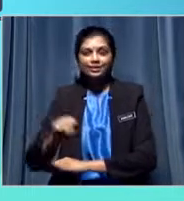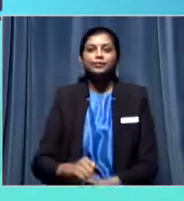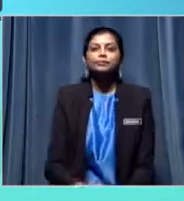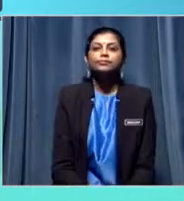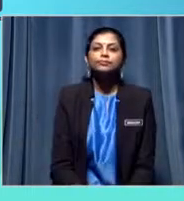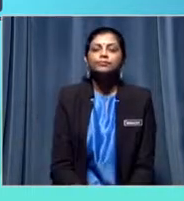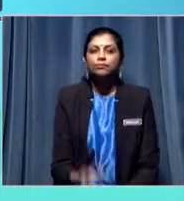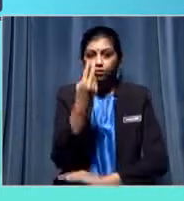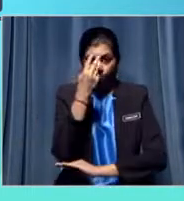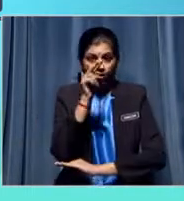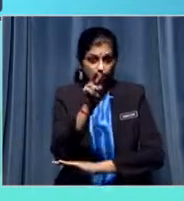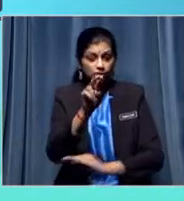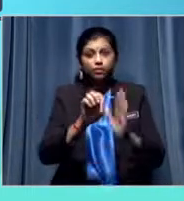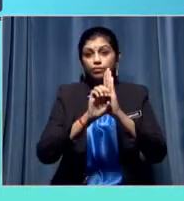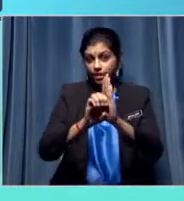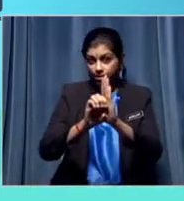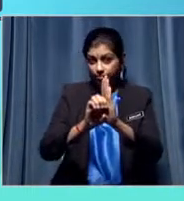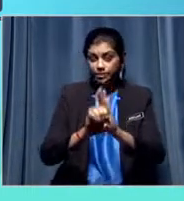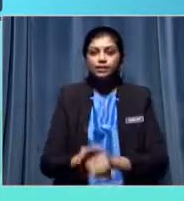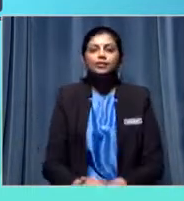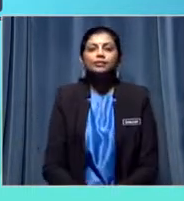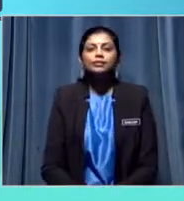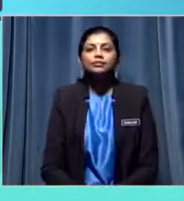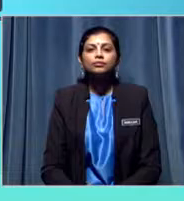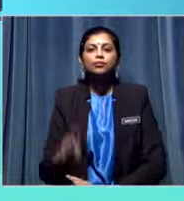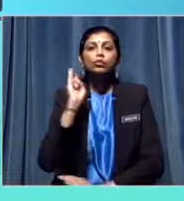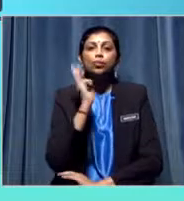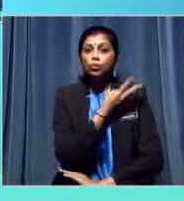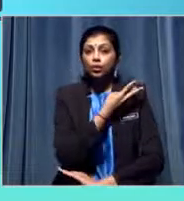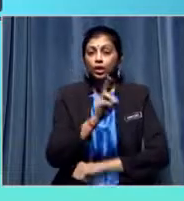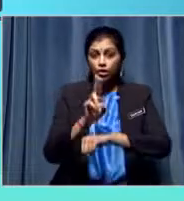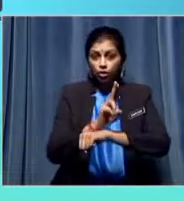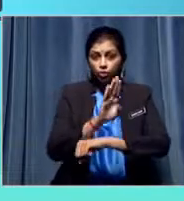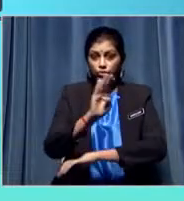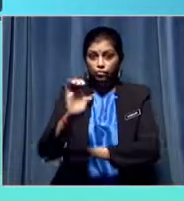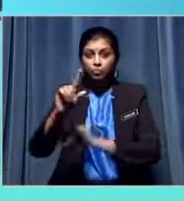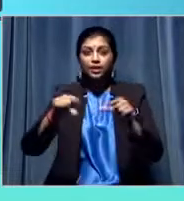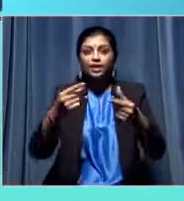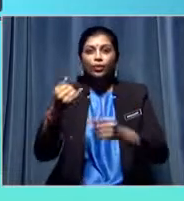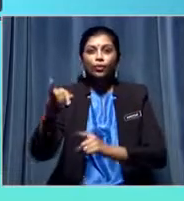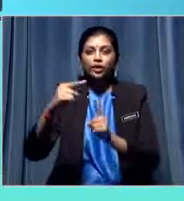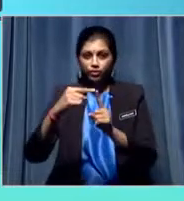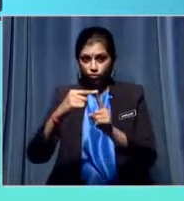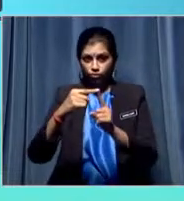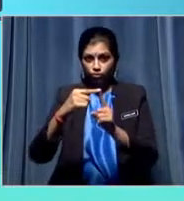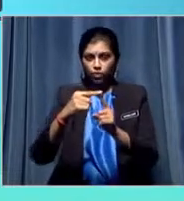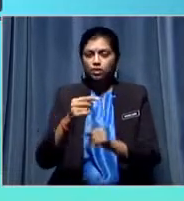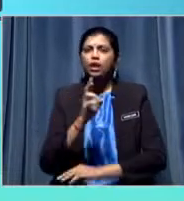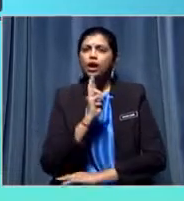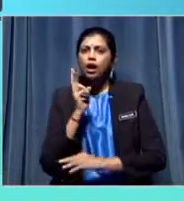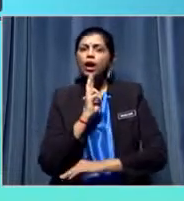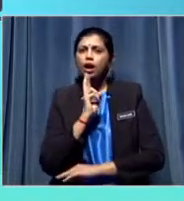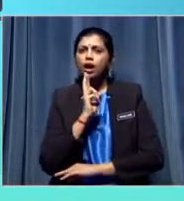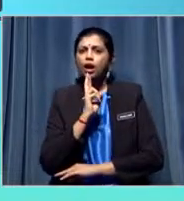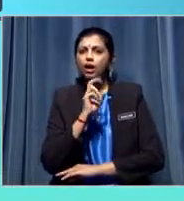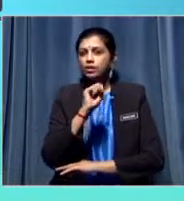As you can see from the examples here, we use be going to when there are signs that something